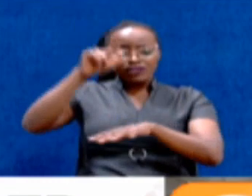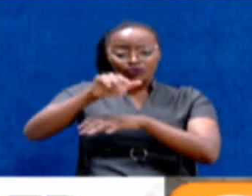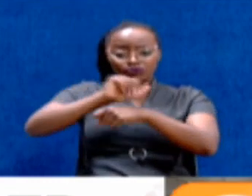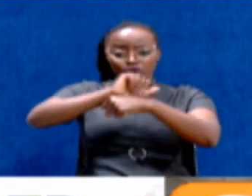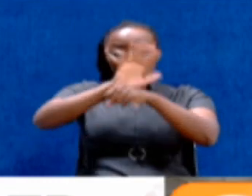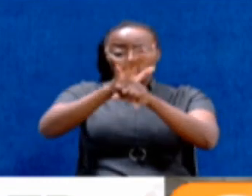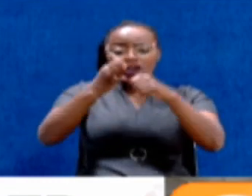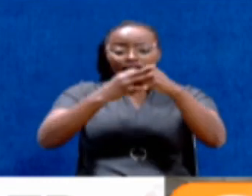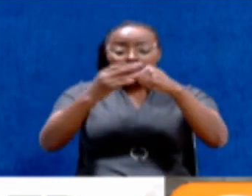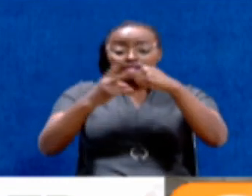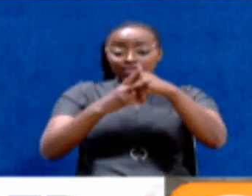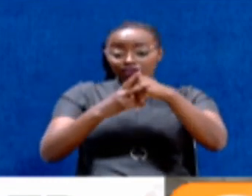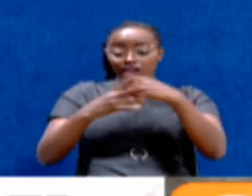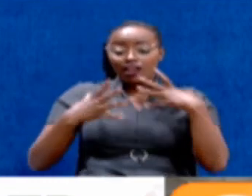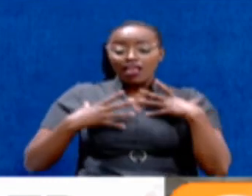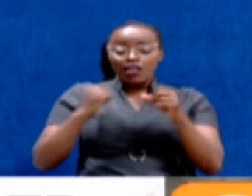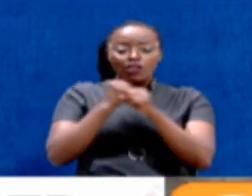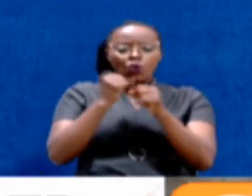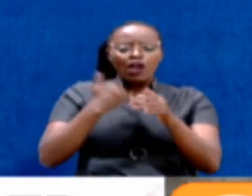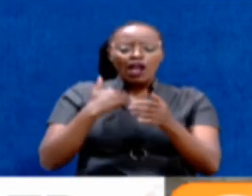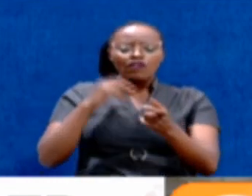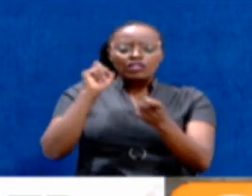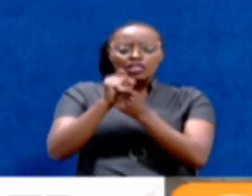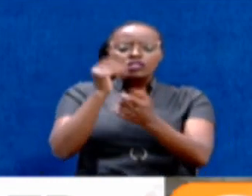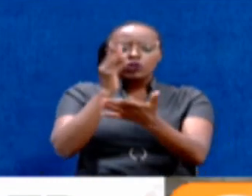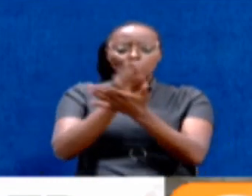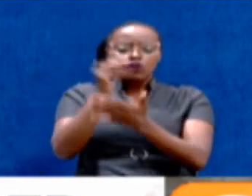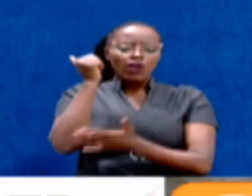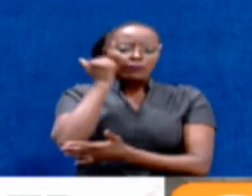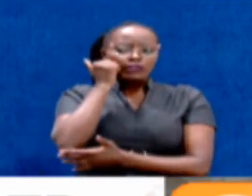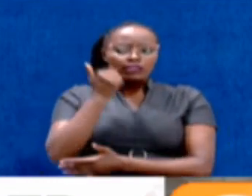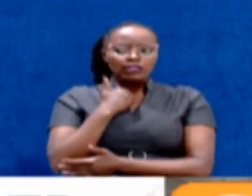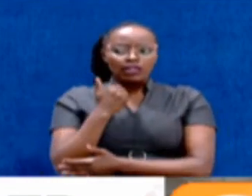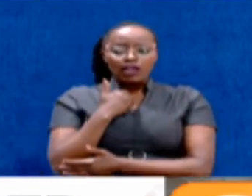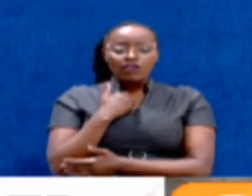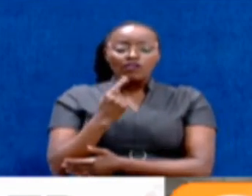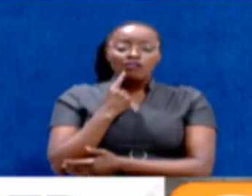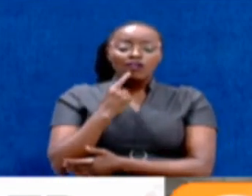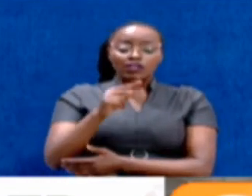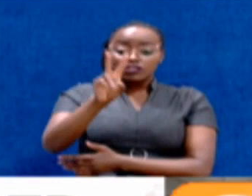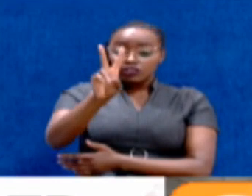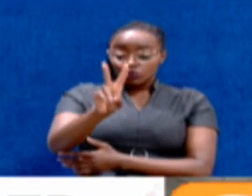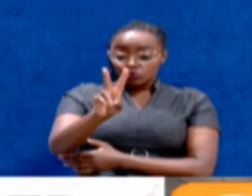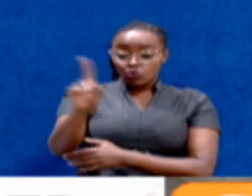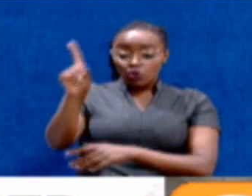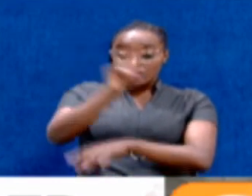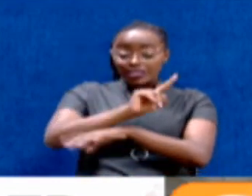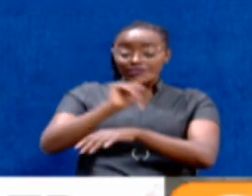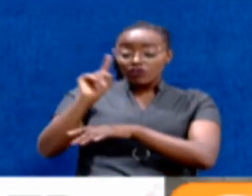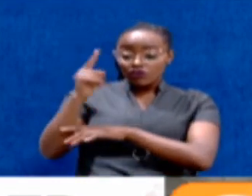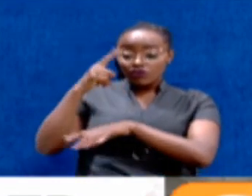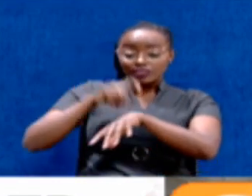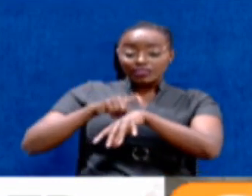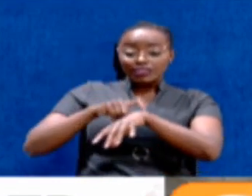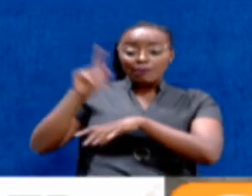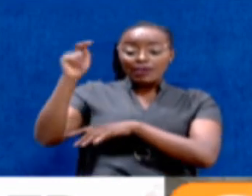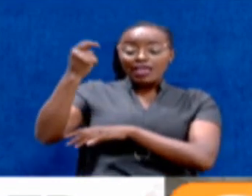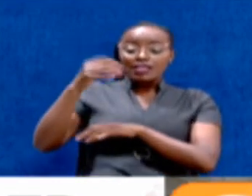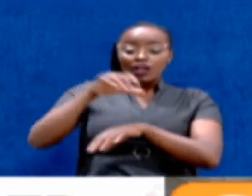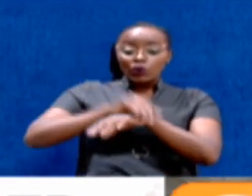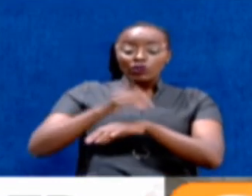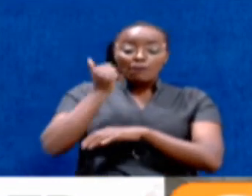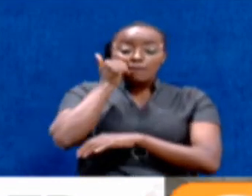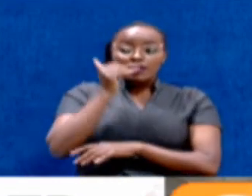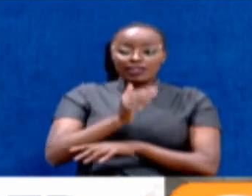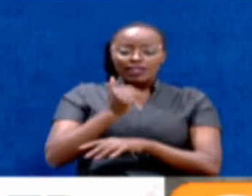virus. 87 health workers have tested positive as the country marked 102 days into the pandemic. Now, medics say they still do not